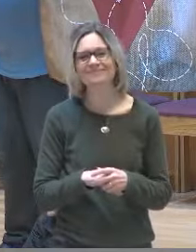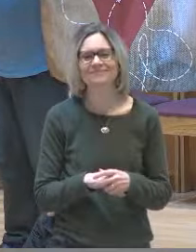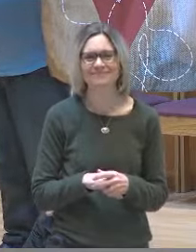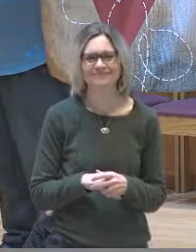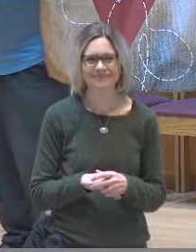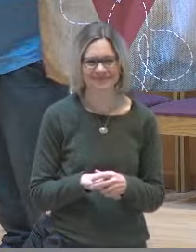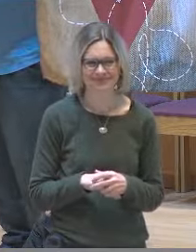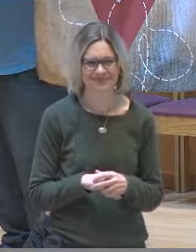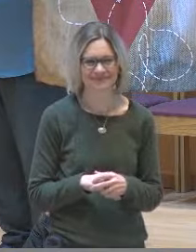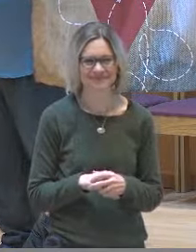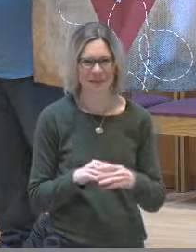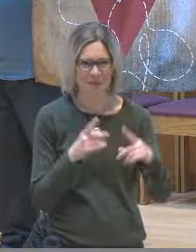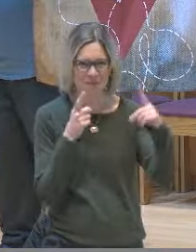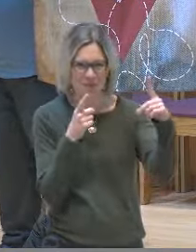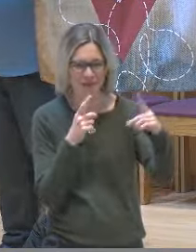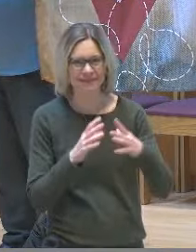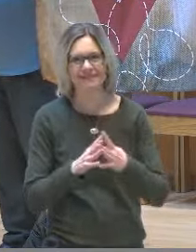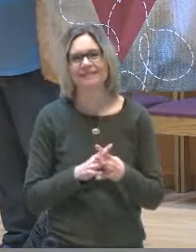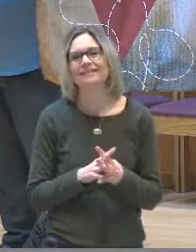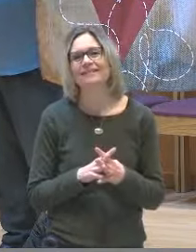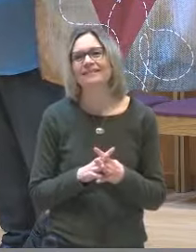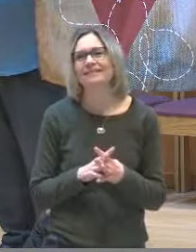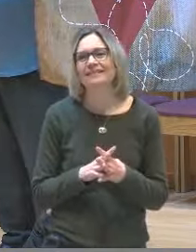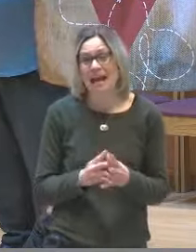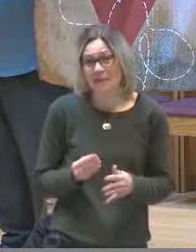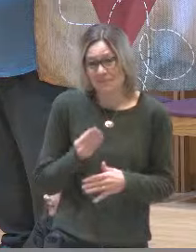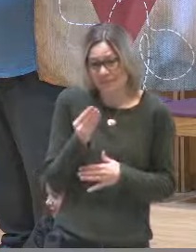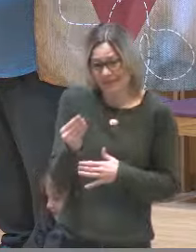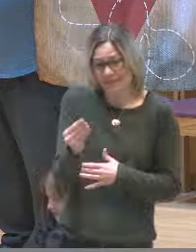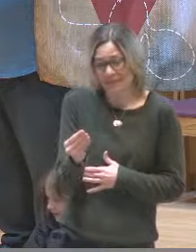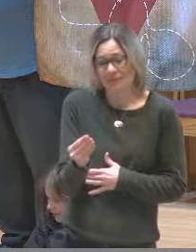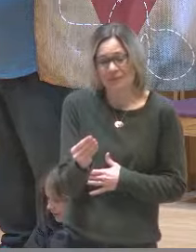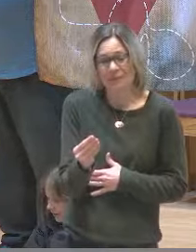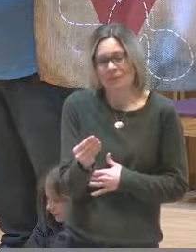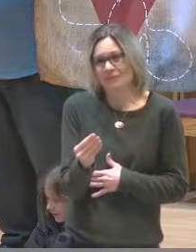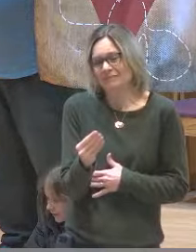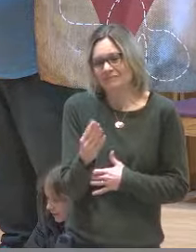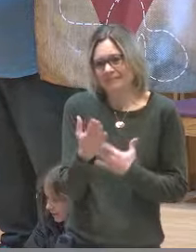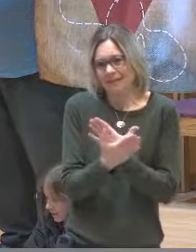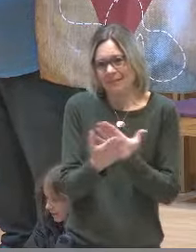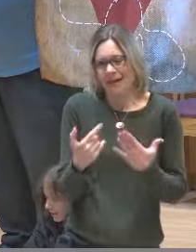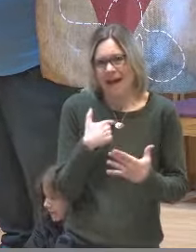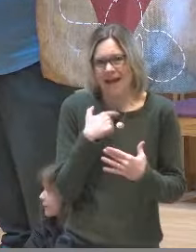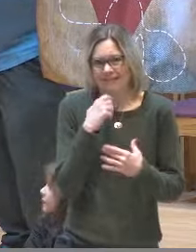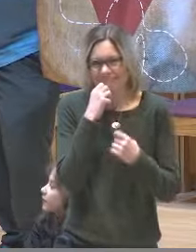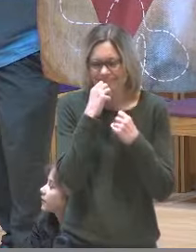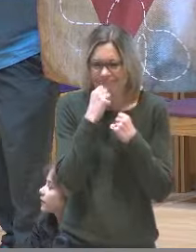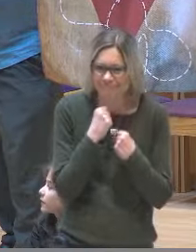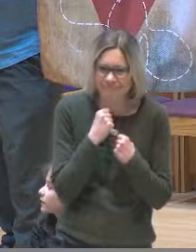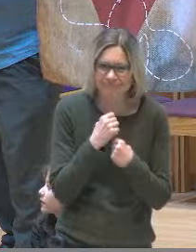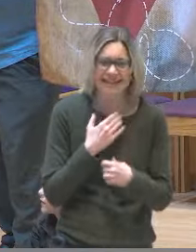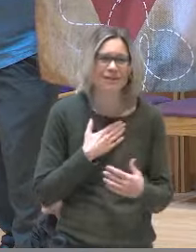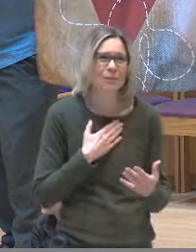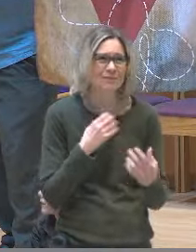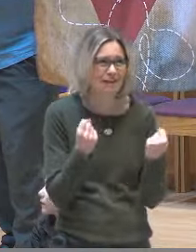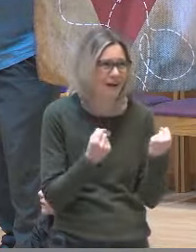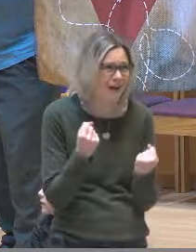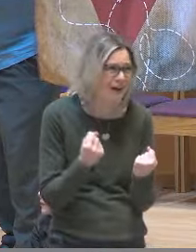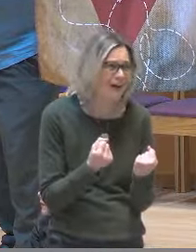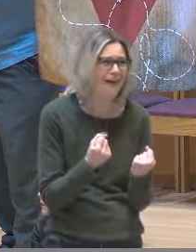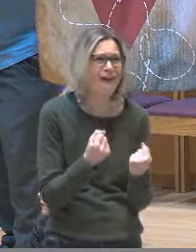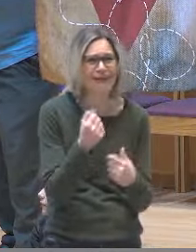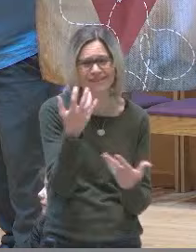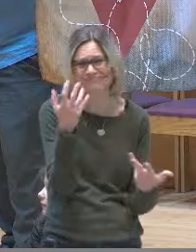The point is, right, I'm giving you something that's very precious to me that I care a lot about. Now, it's a silly car, right? It's just a